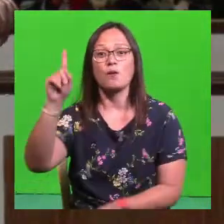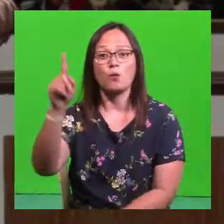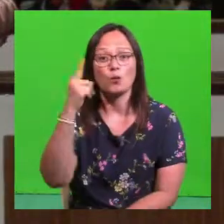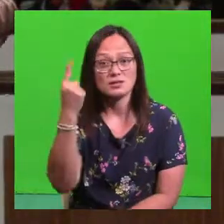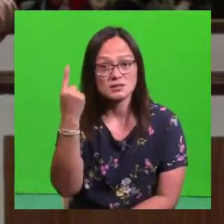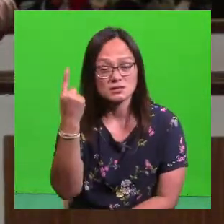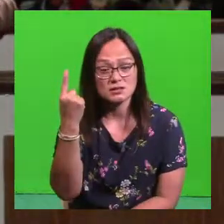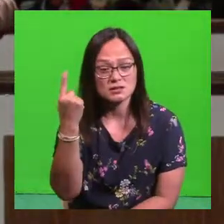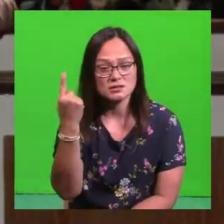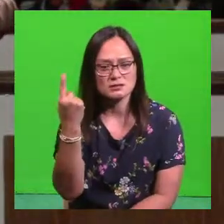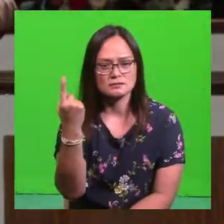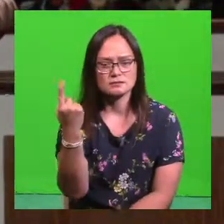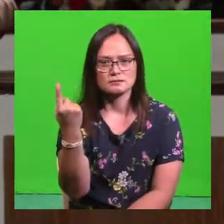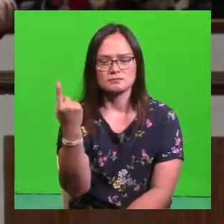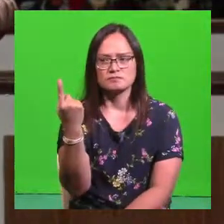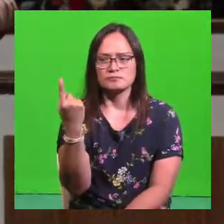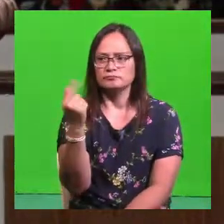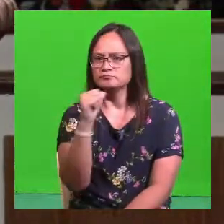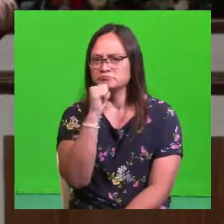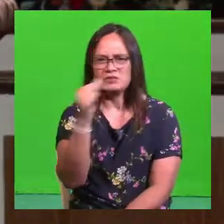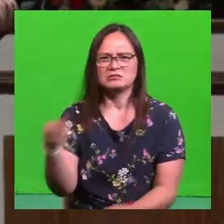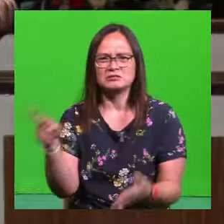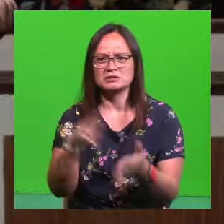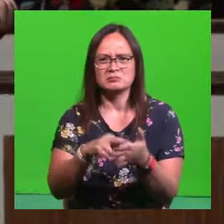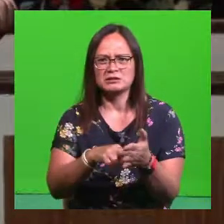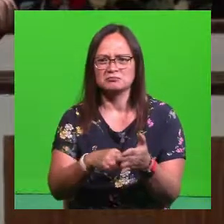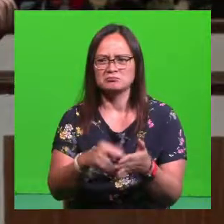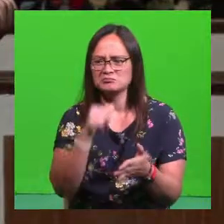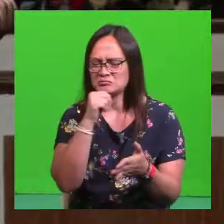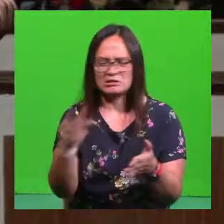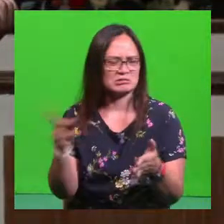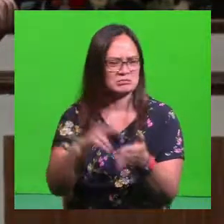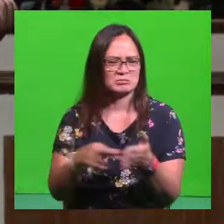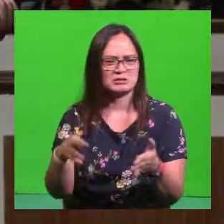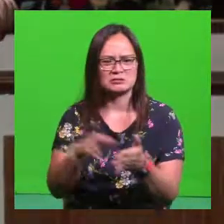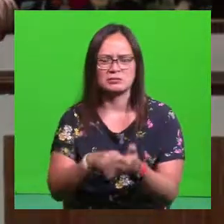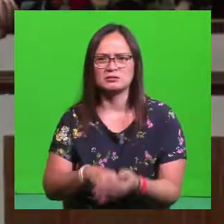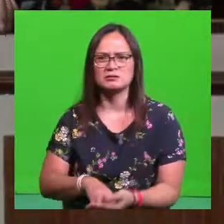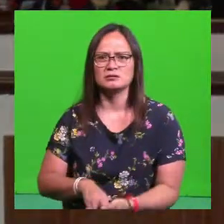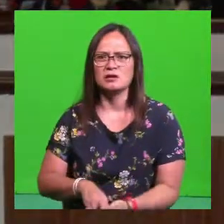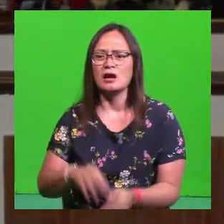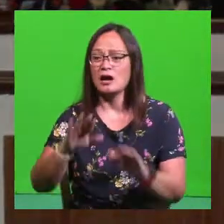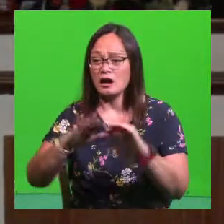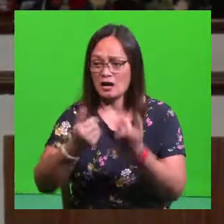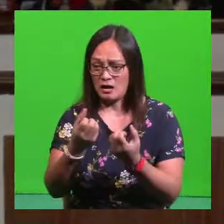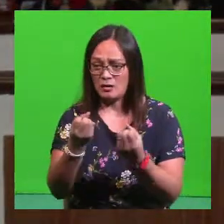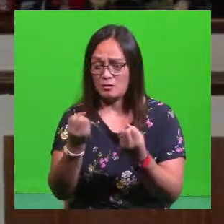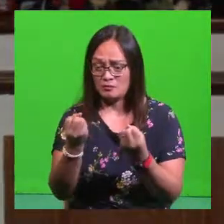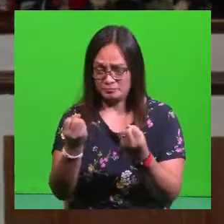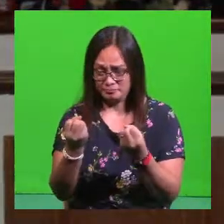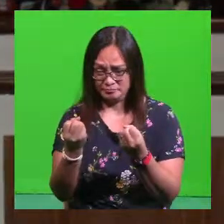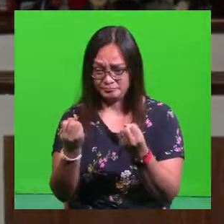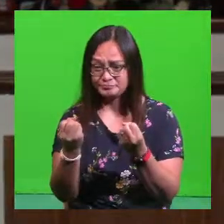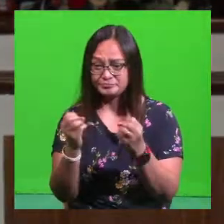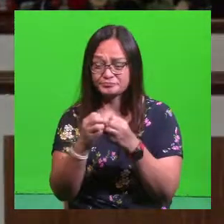ulit-ulit. Once suffered for sins. The